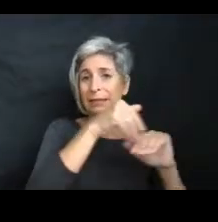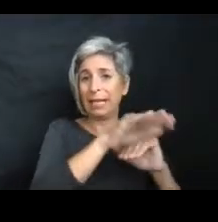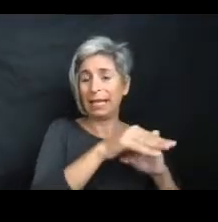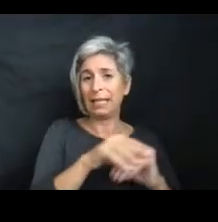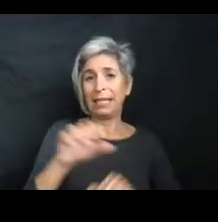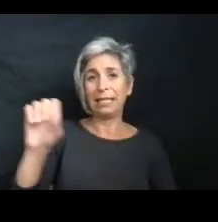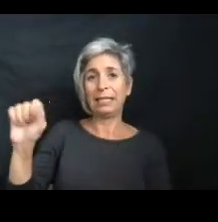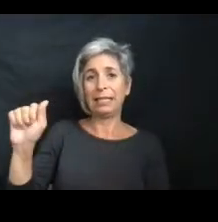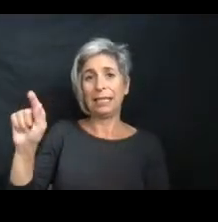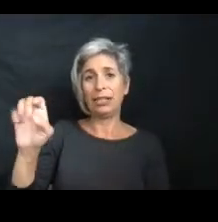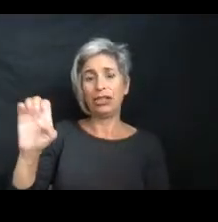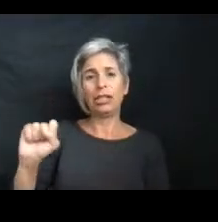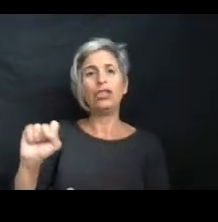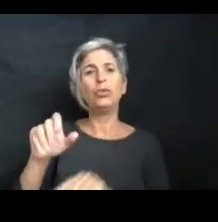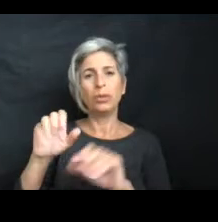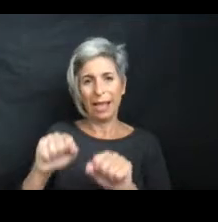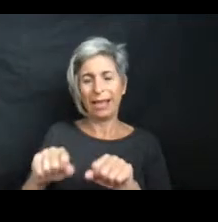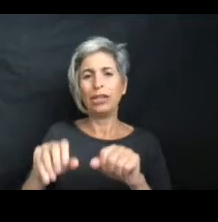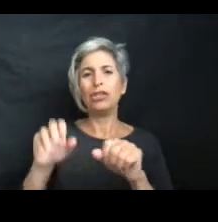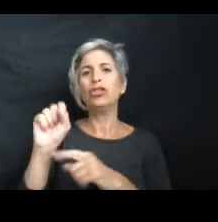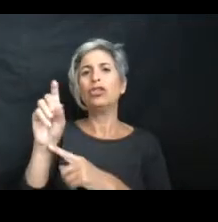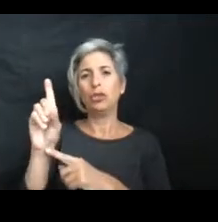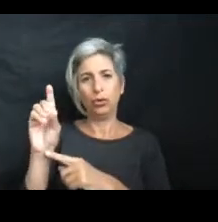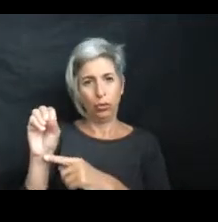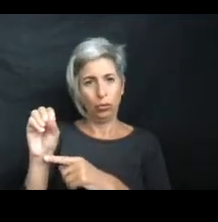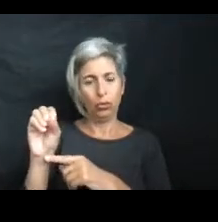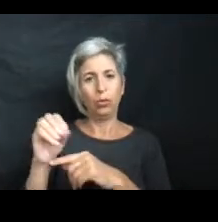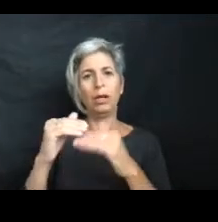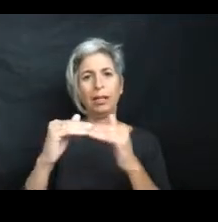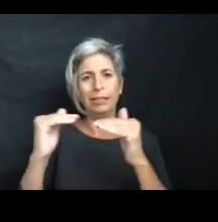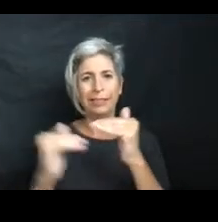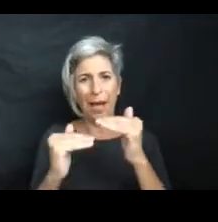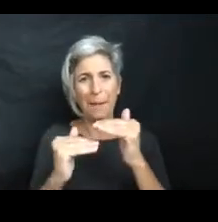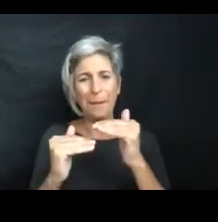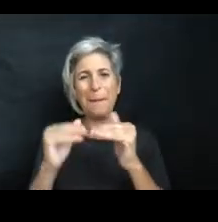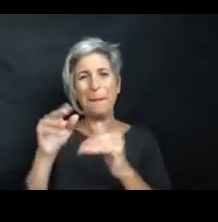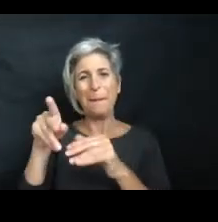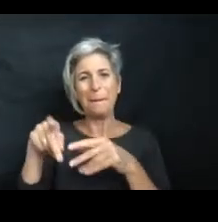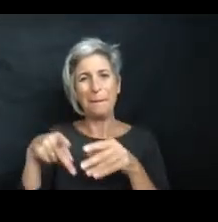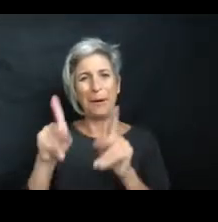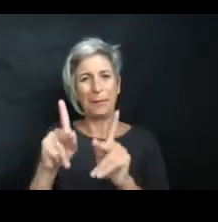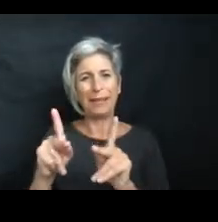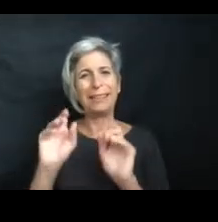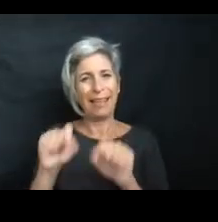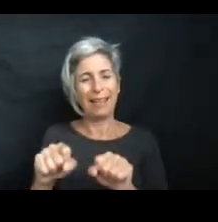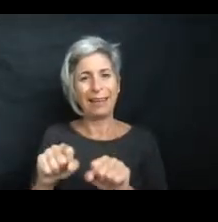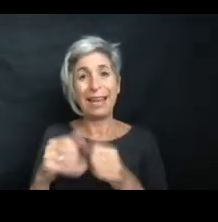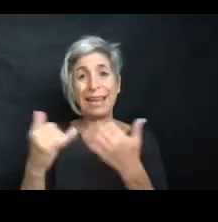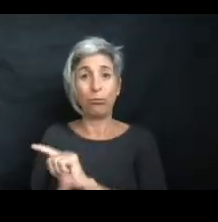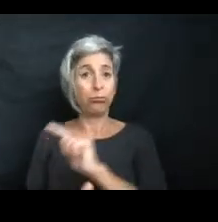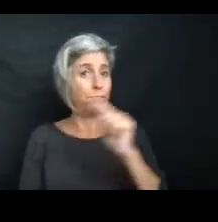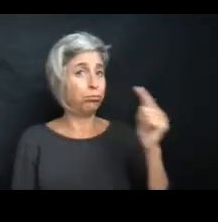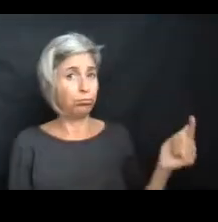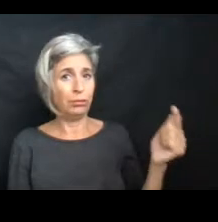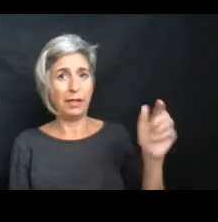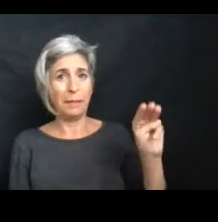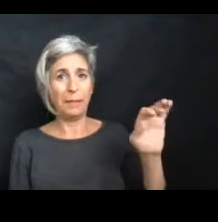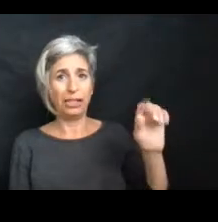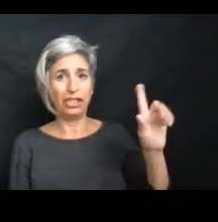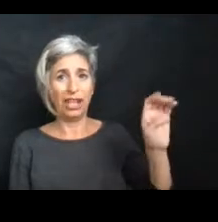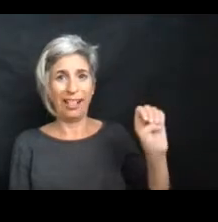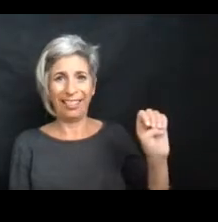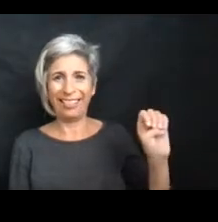to do a sub permit on it. So we just wanted to introduce this to you. Now I'm going to pitch it back to Michelle for continuing with